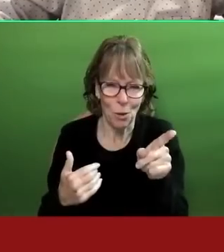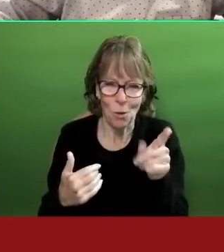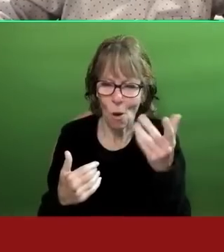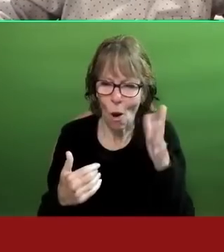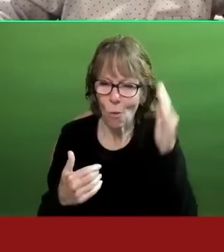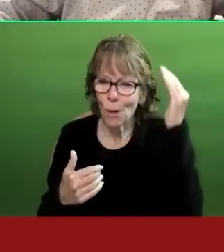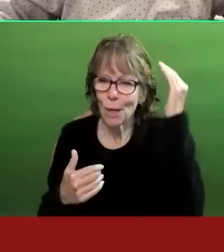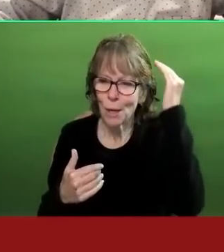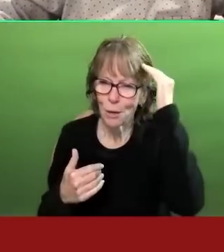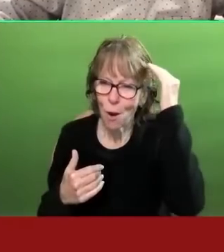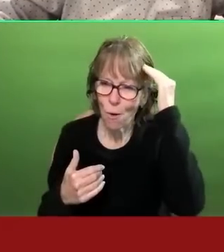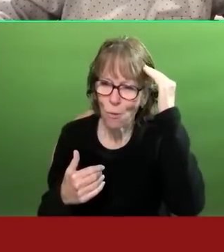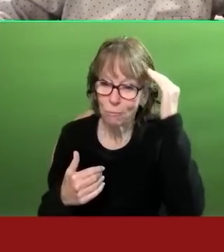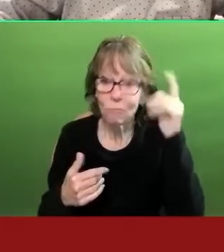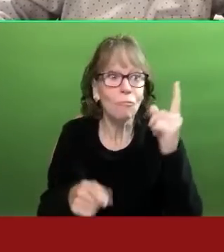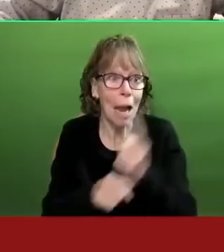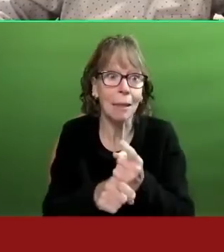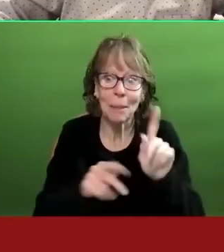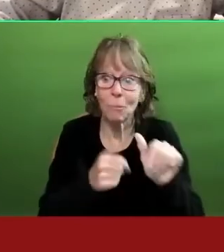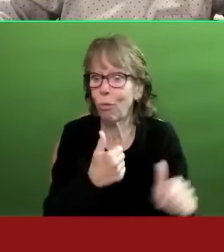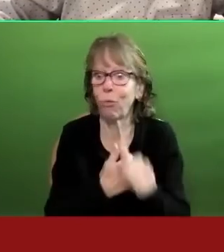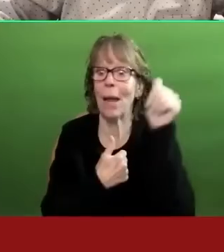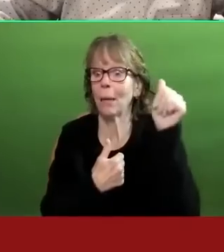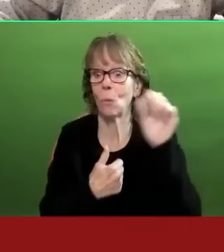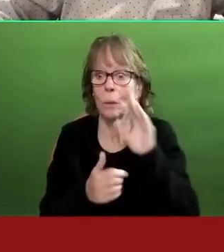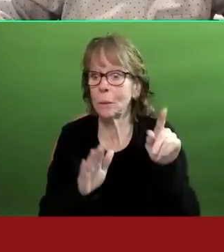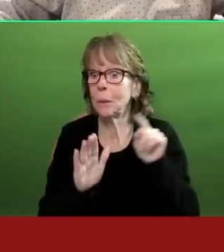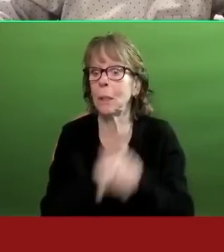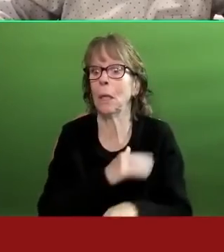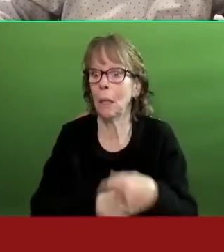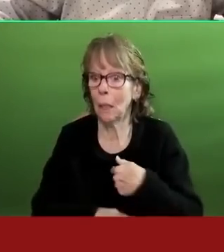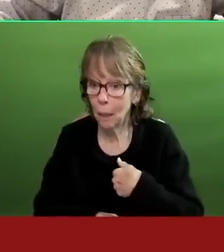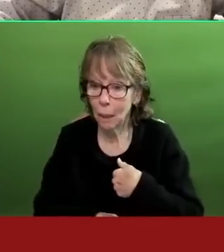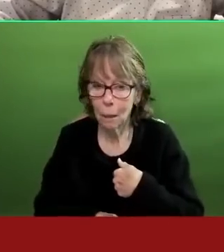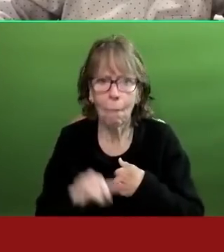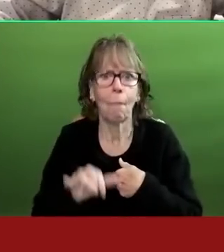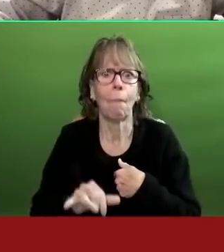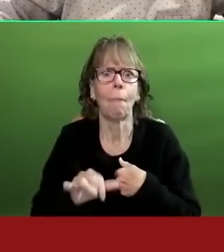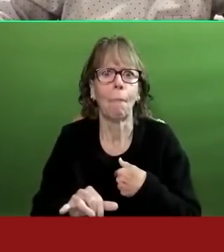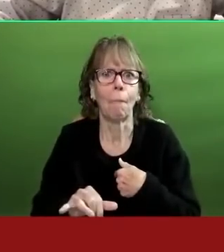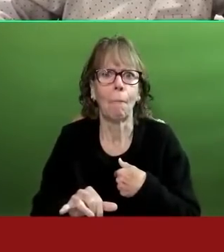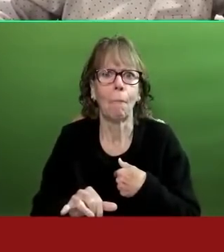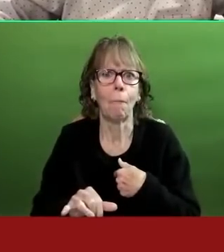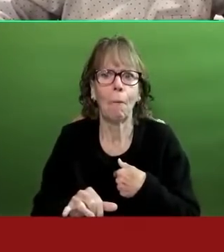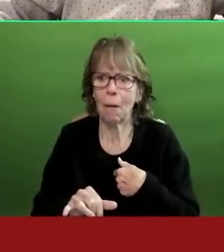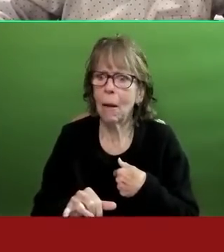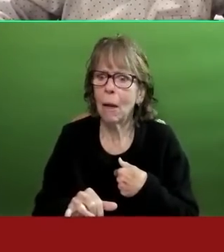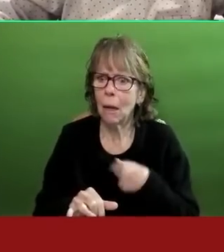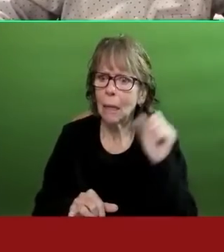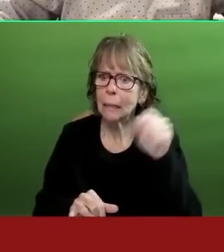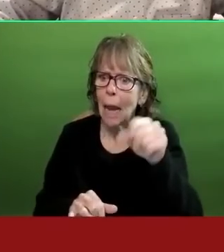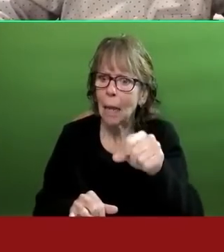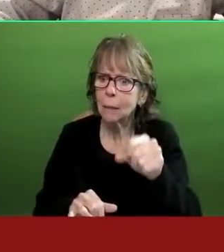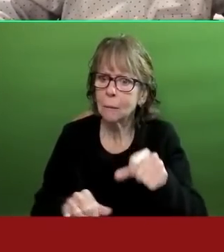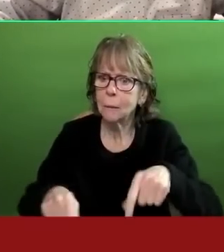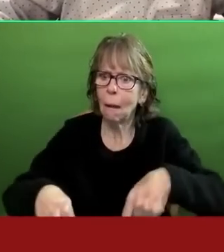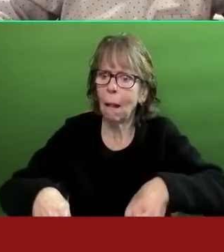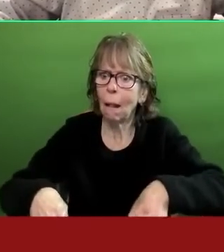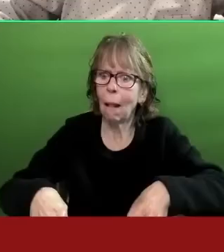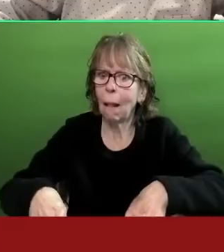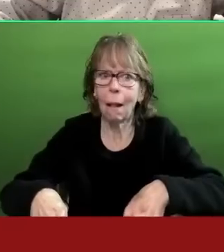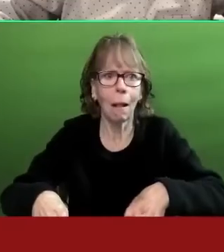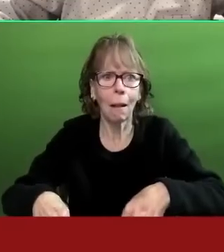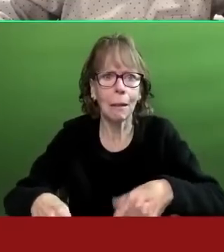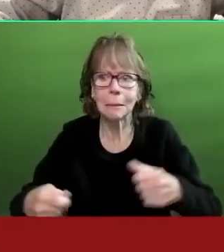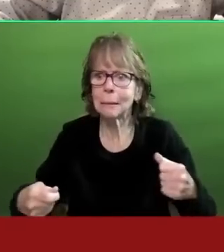that I did receive threats, death threats. And for some of you, that might feel really scary, and it is scary, right? But for many of